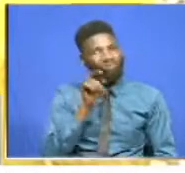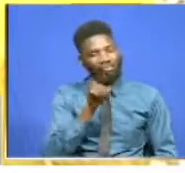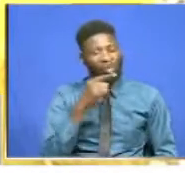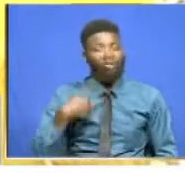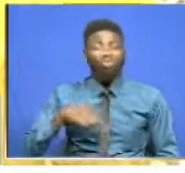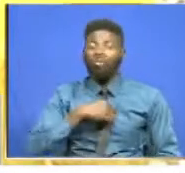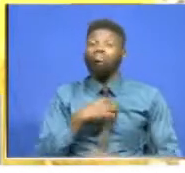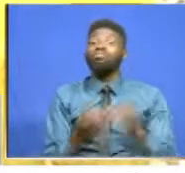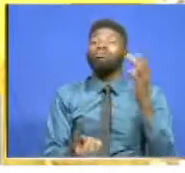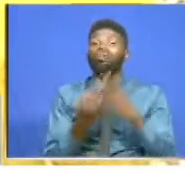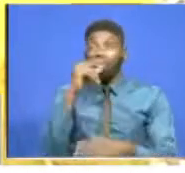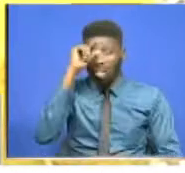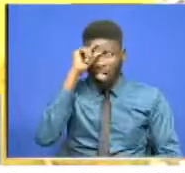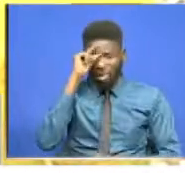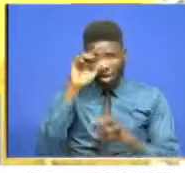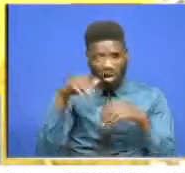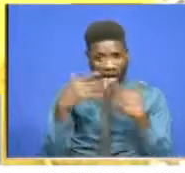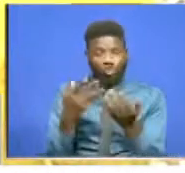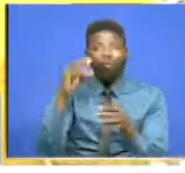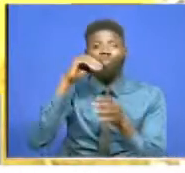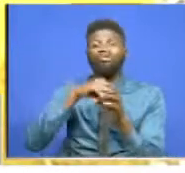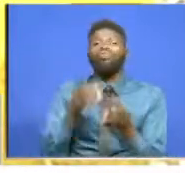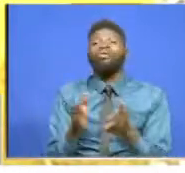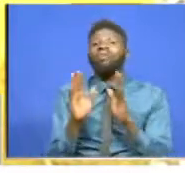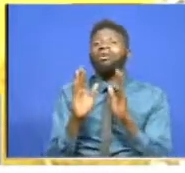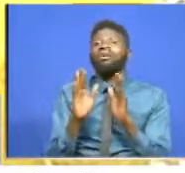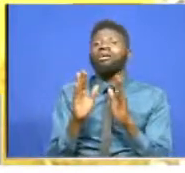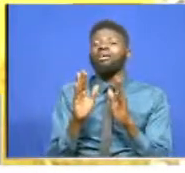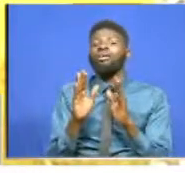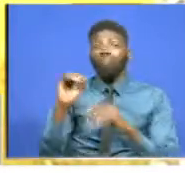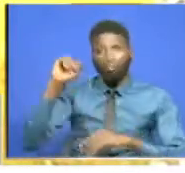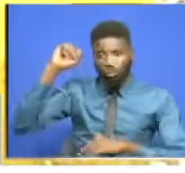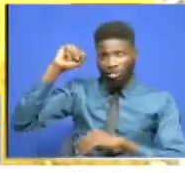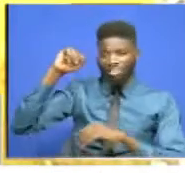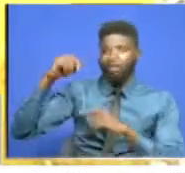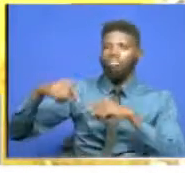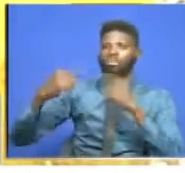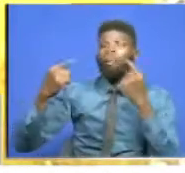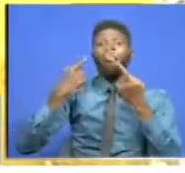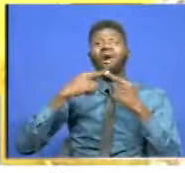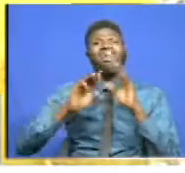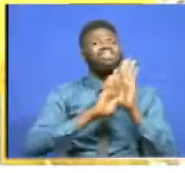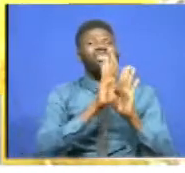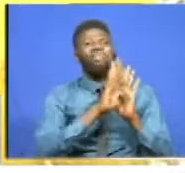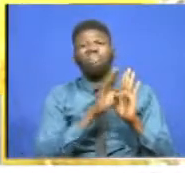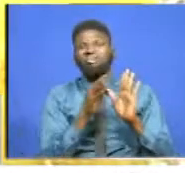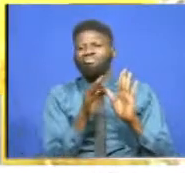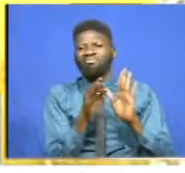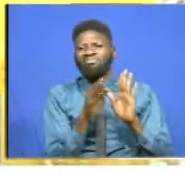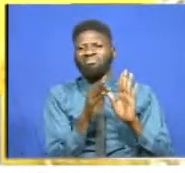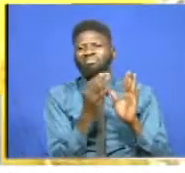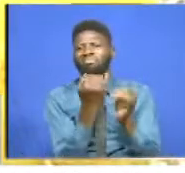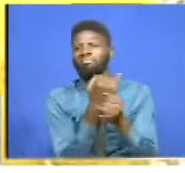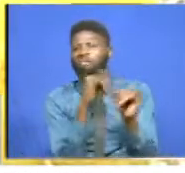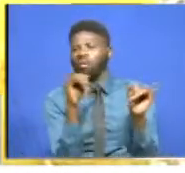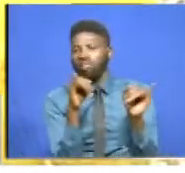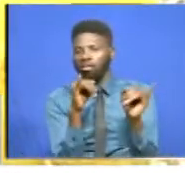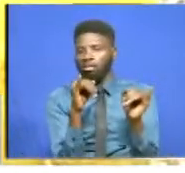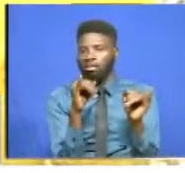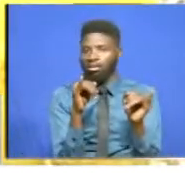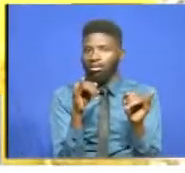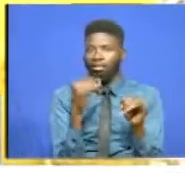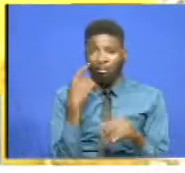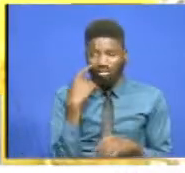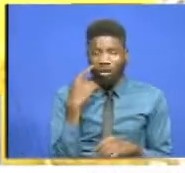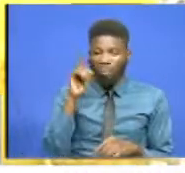different is politics. Development should not come in. Choice of who is supposed to lead what process should